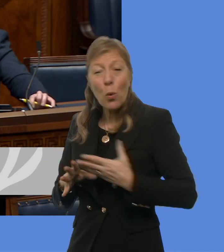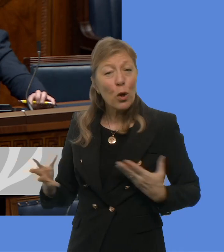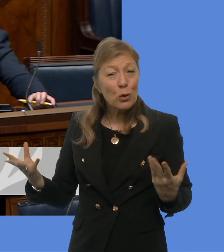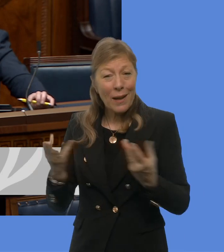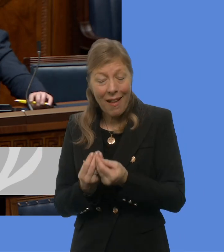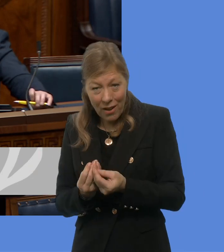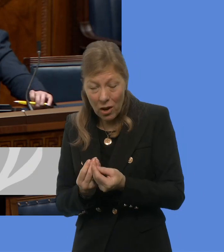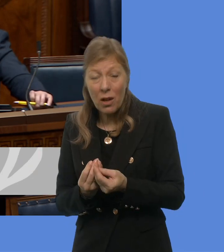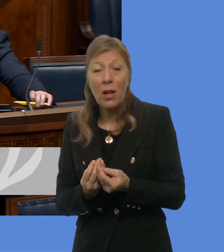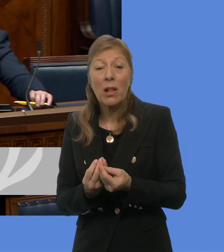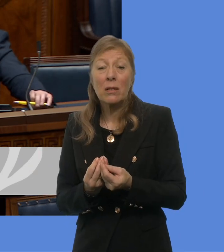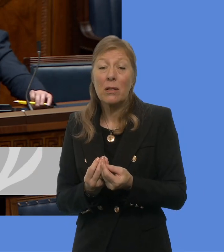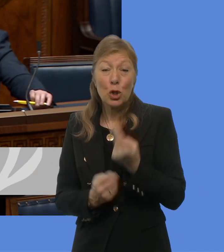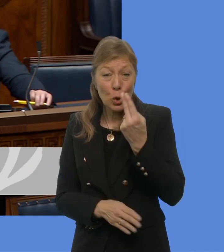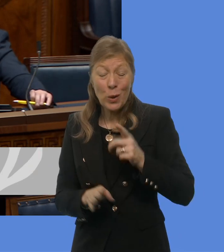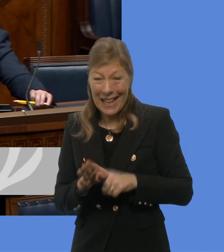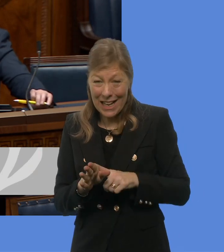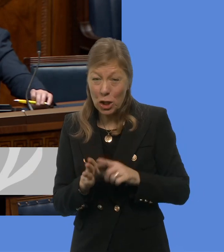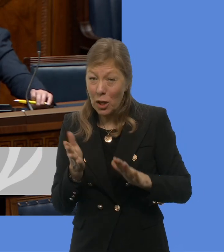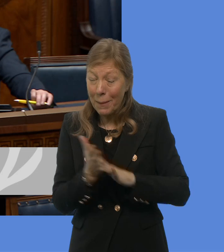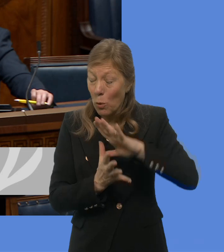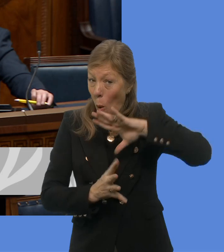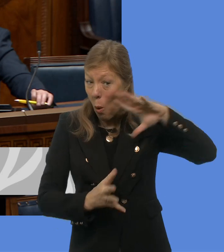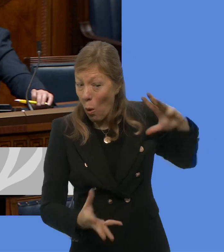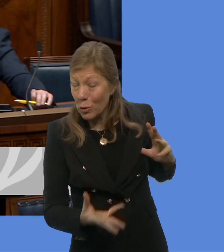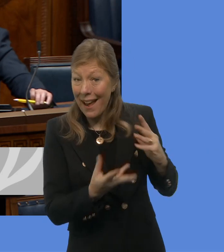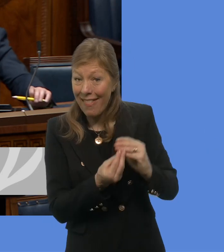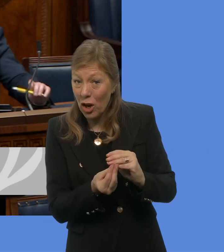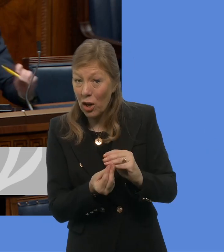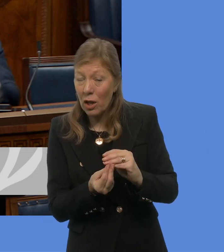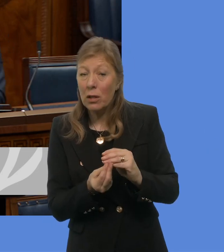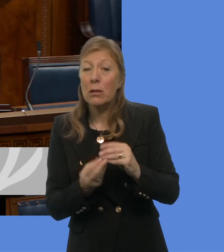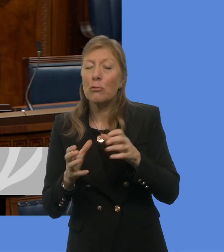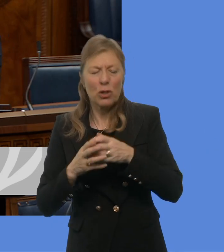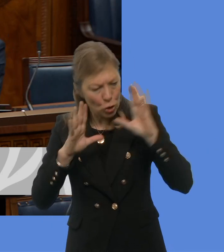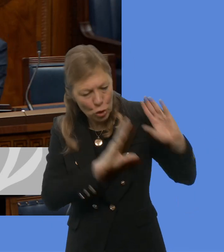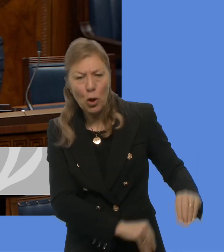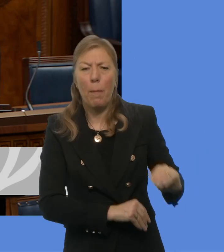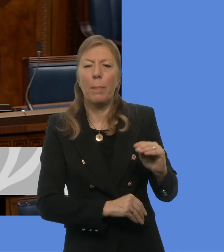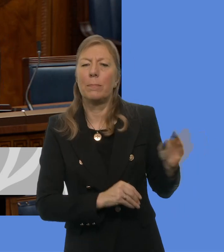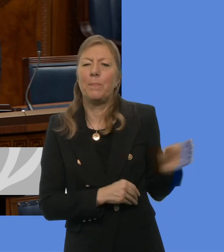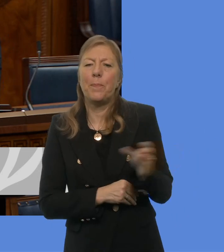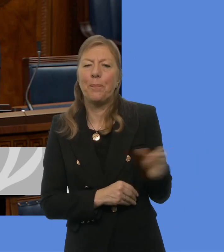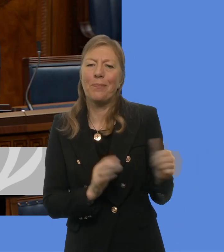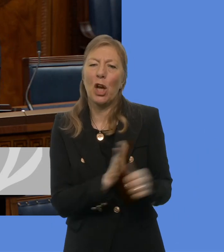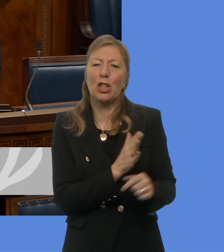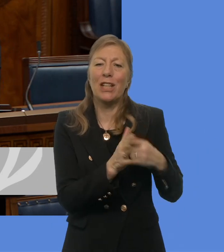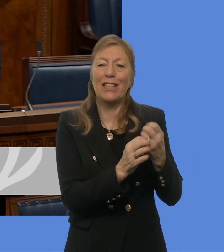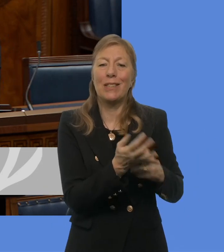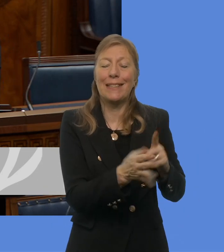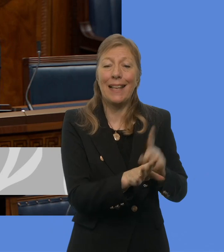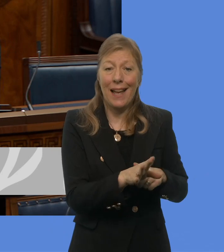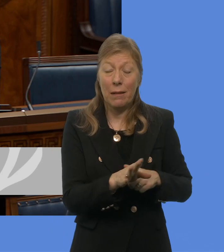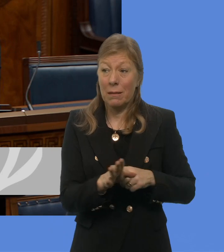over the past 2 years has been the trust's complete cessation of agency social work usage, the direct recruitment